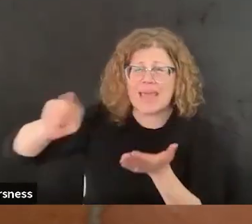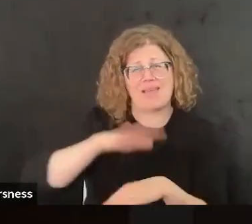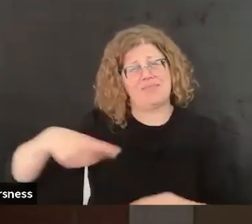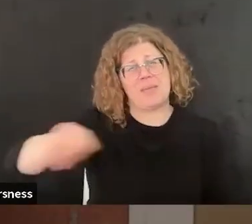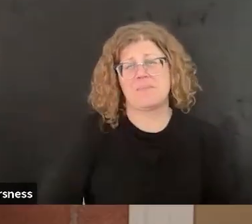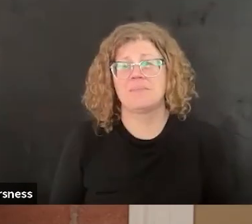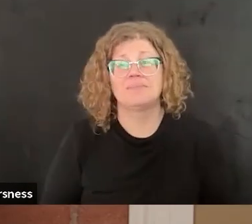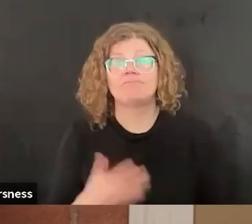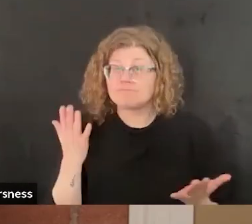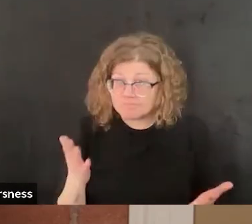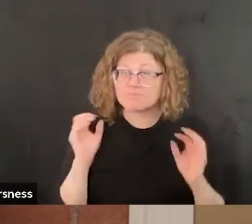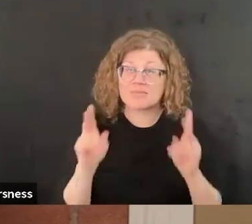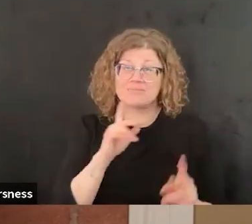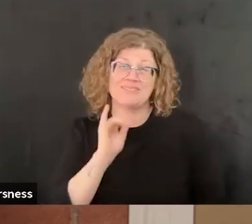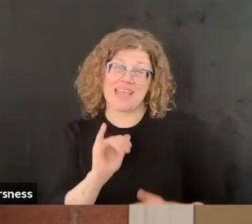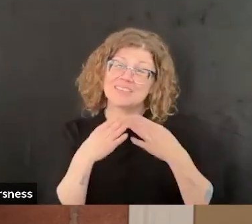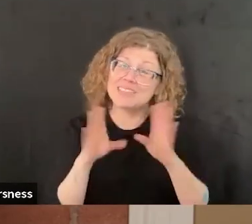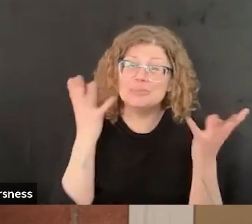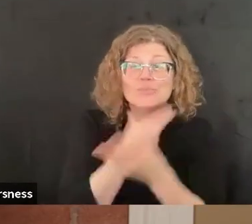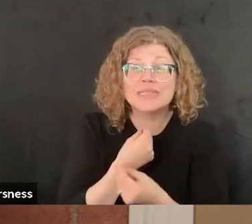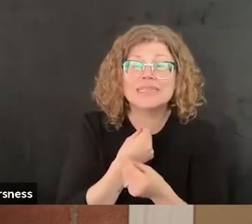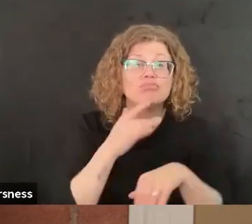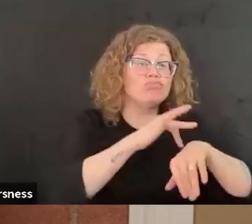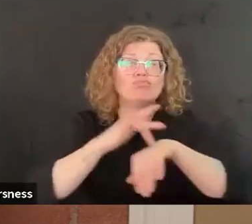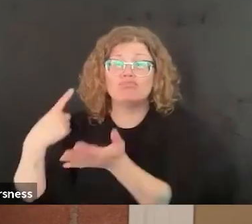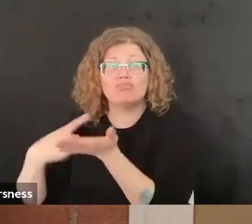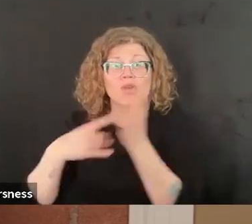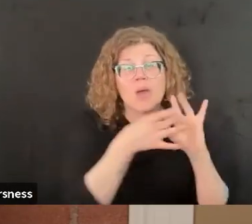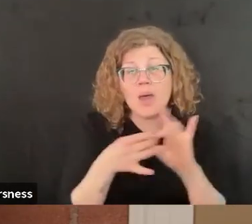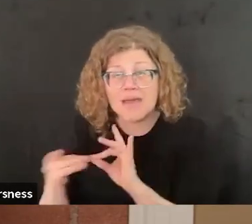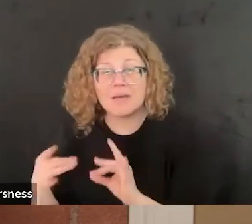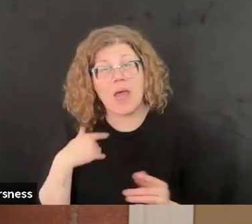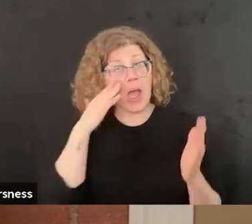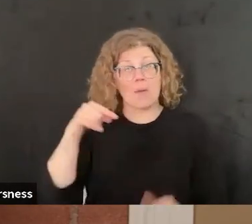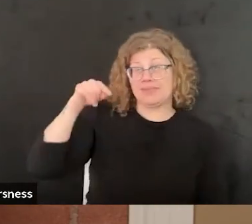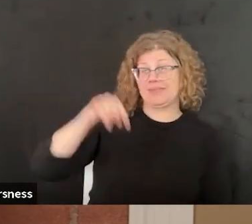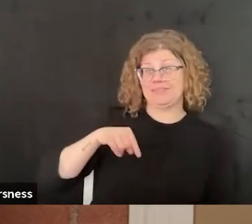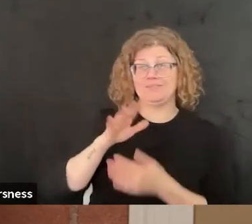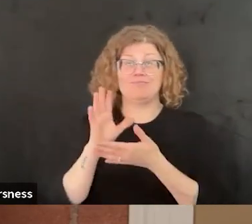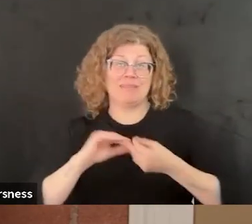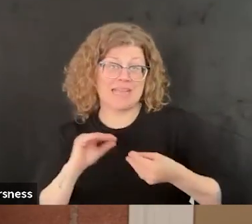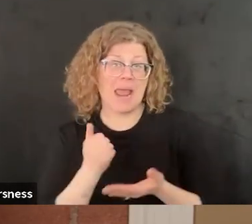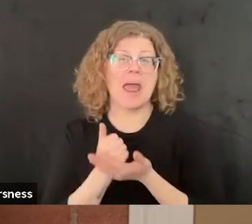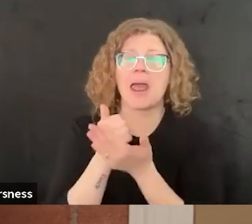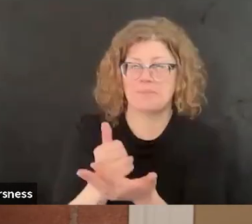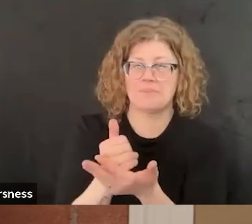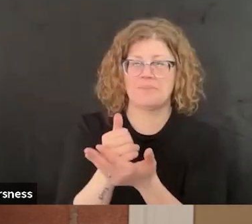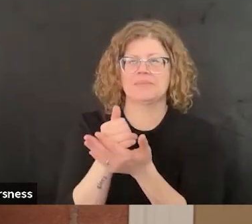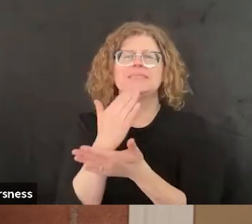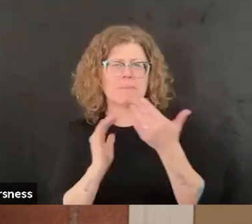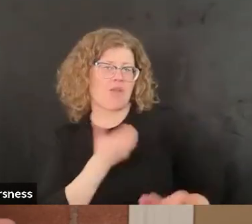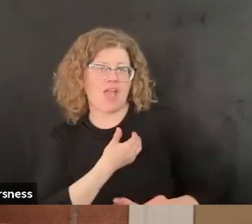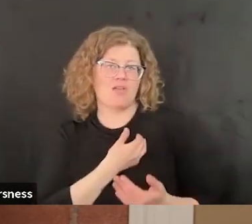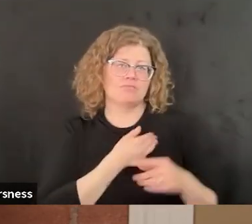do. So that's some pretty high level understanding of what happens in a public art budgeting process. I hope this has helped you understand a little bit more about